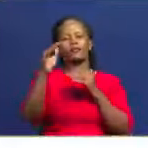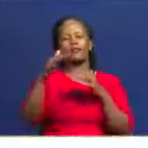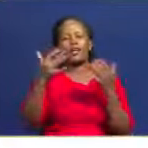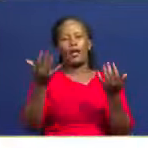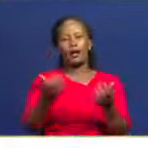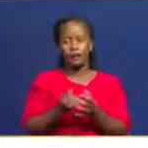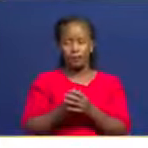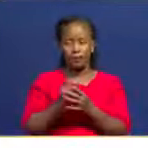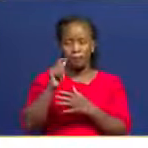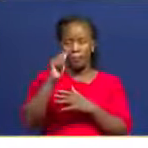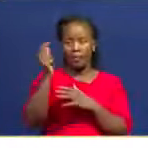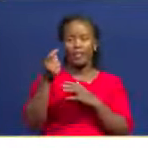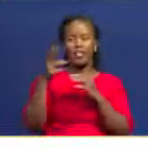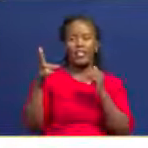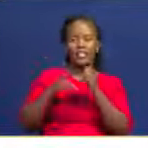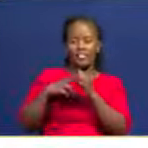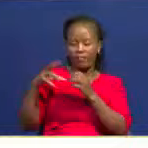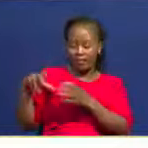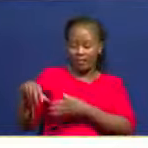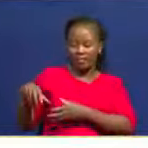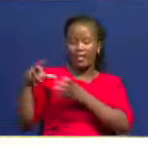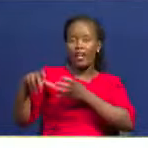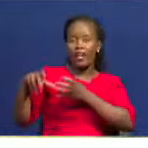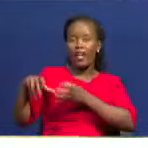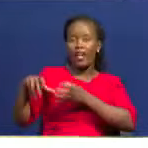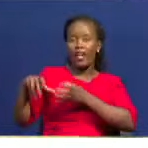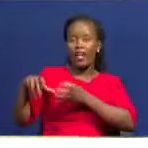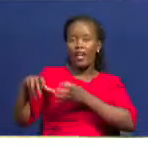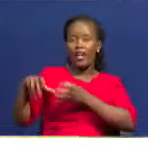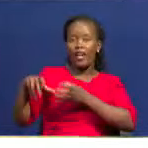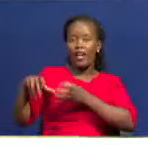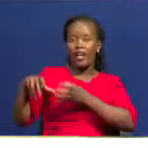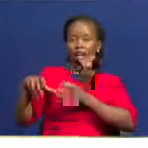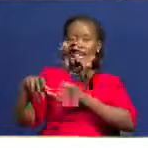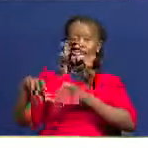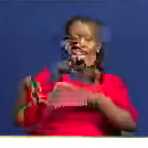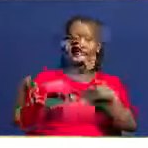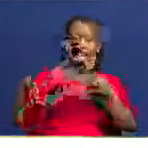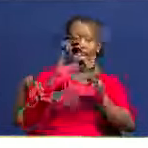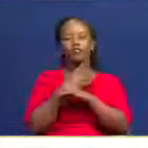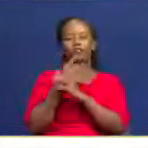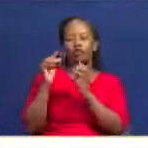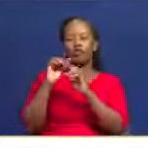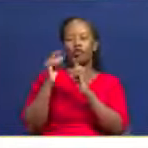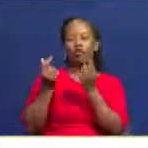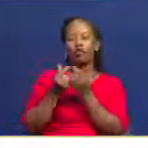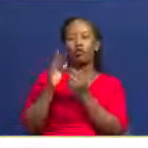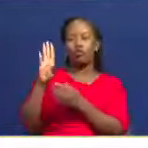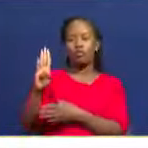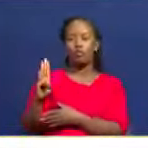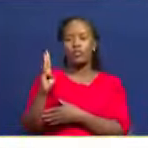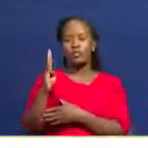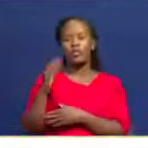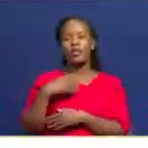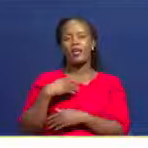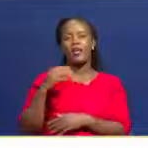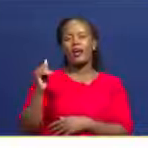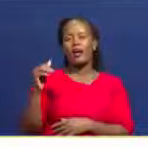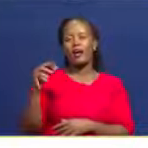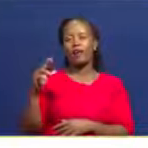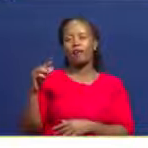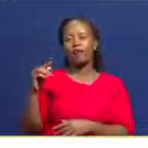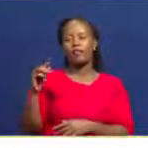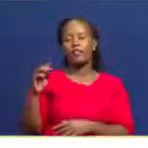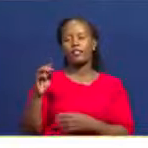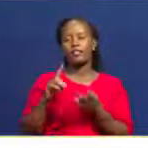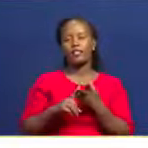rugby team, who qualified for the Olympics as the African champions, be in the Rugby Sevens tournament with Argentina, Samoa